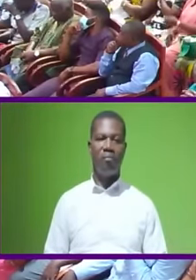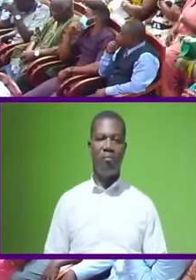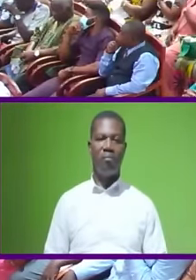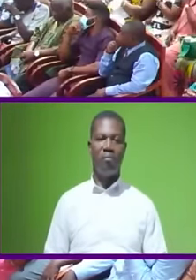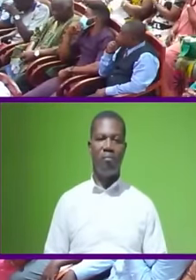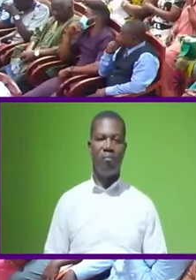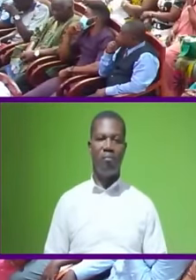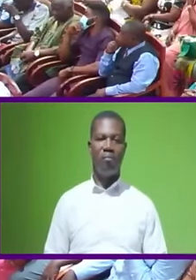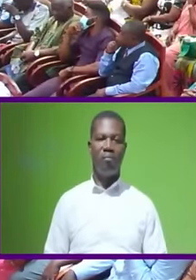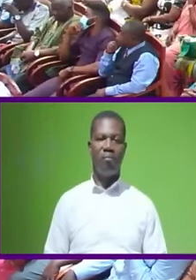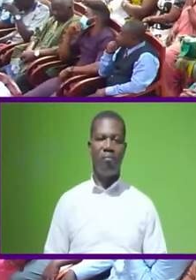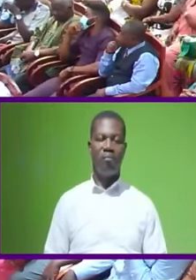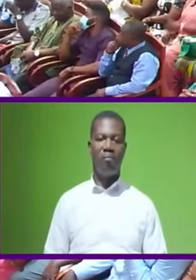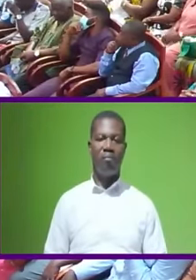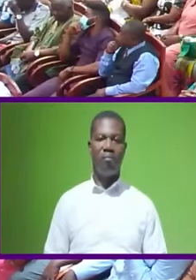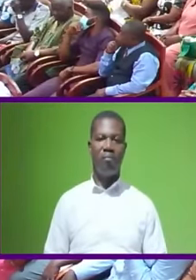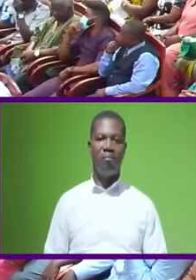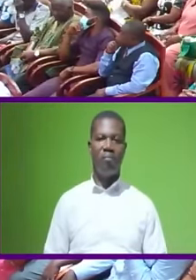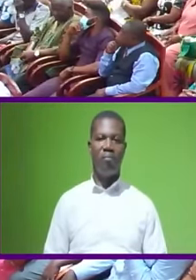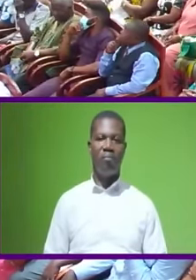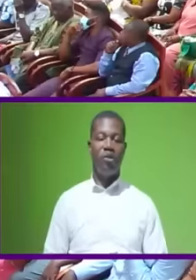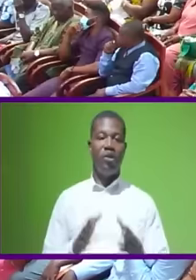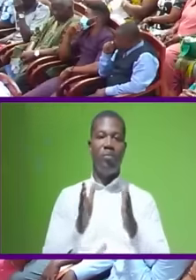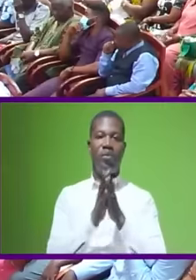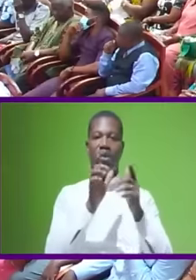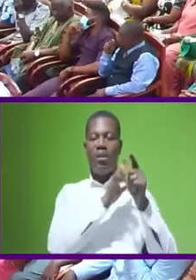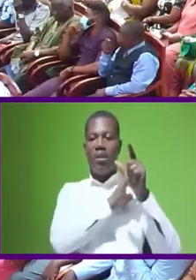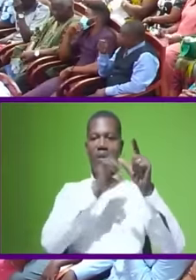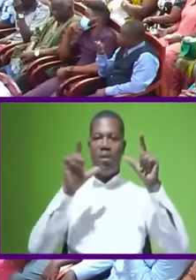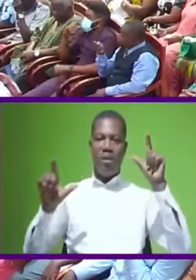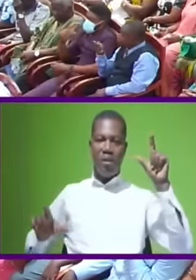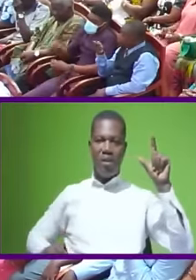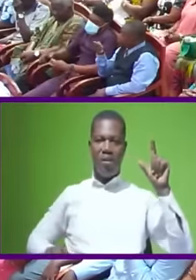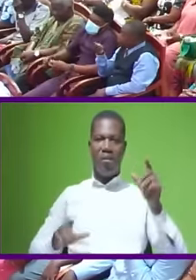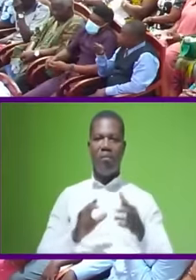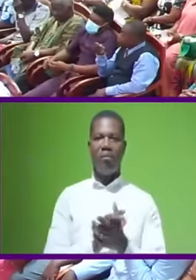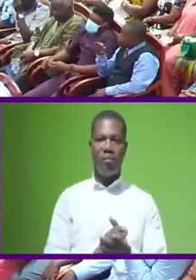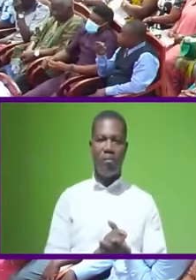your prosperity or wealth. Praise the Lord. Hallelujah.